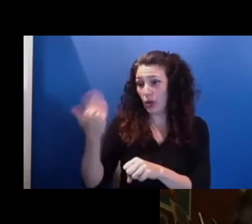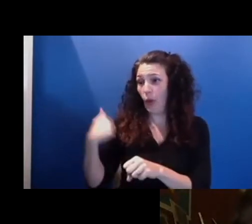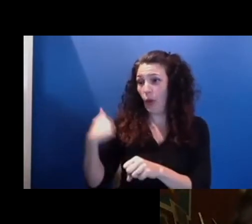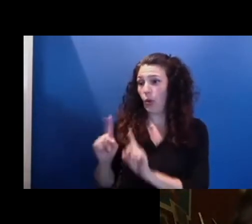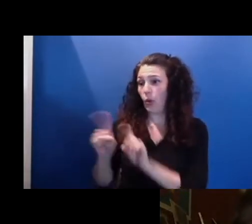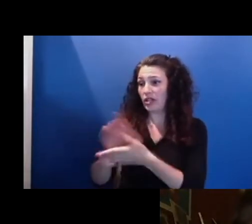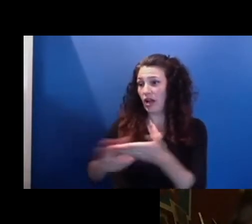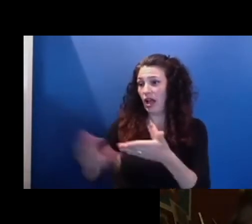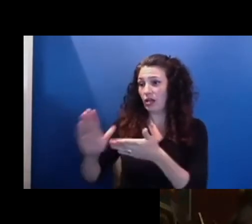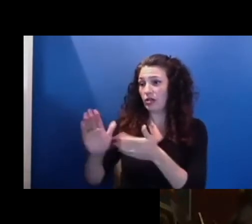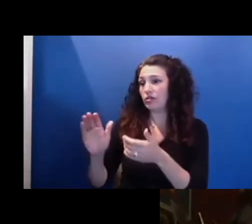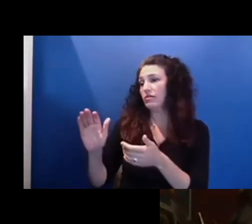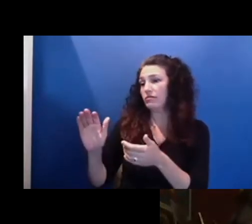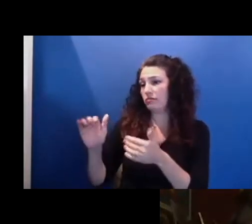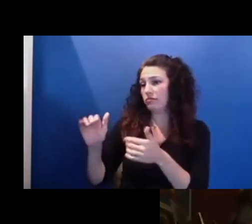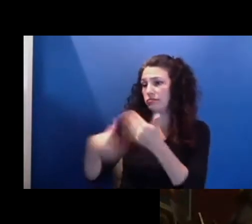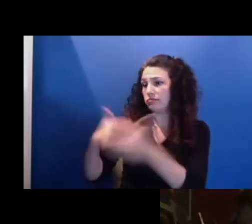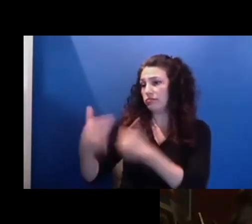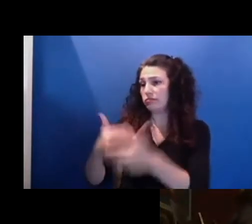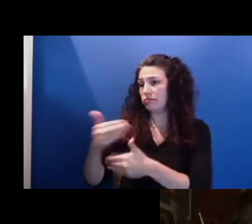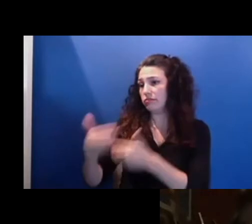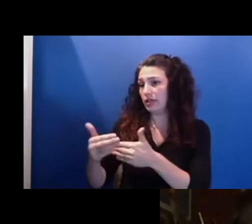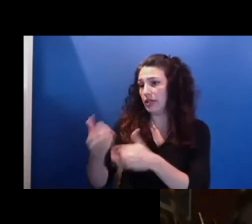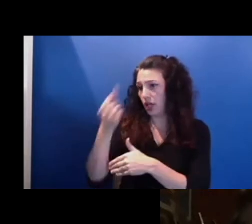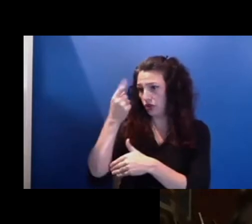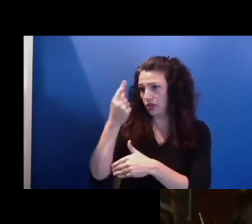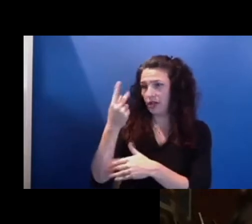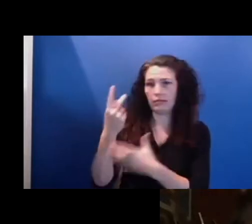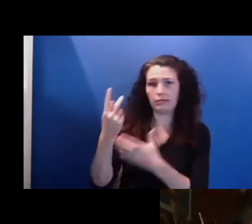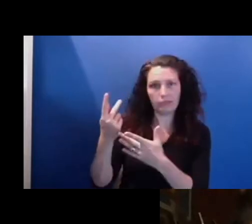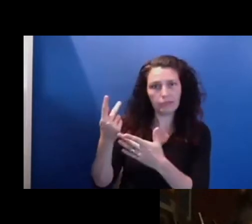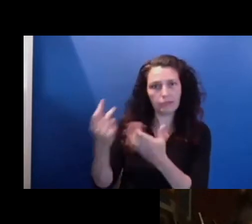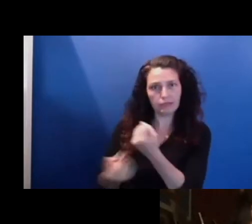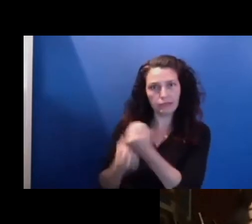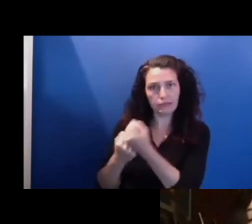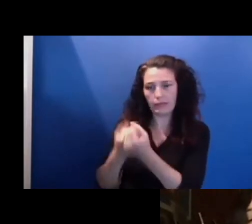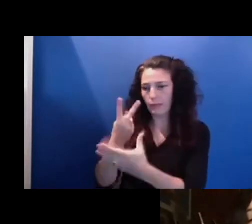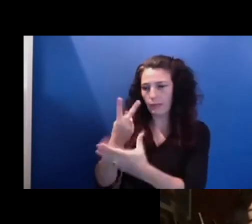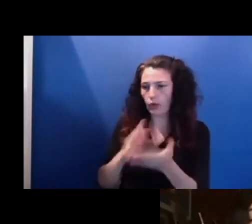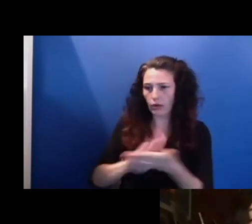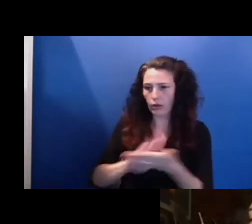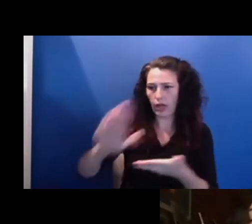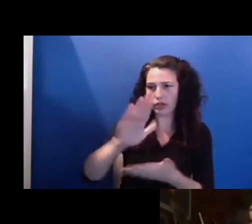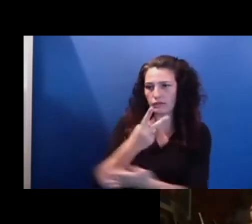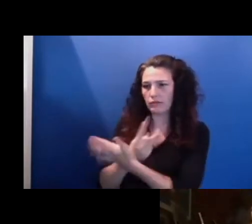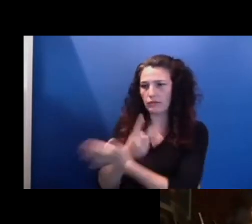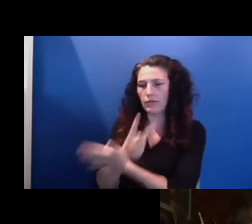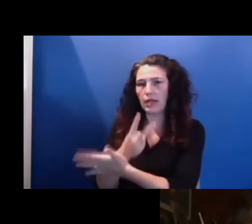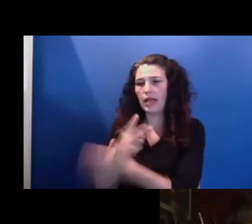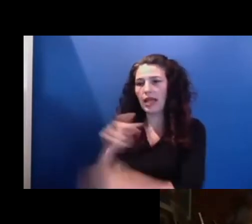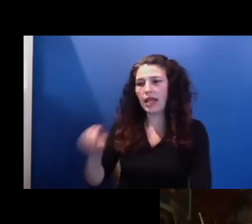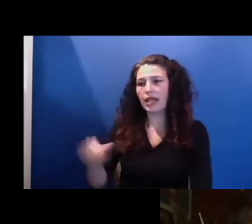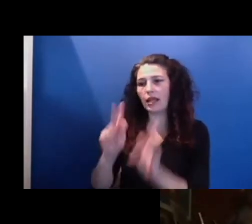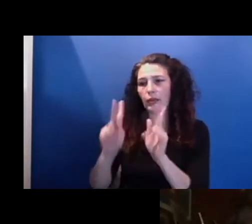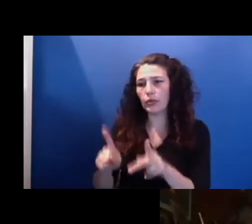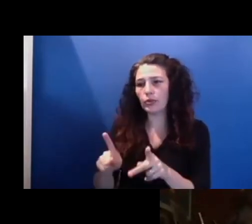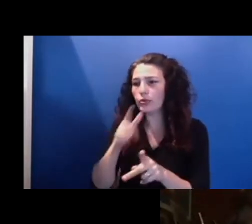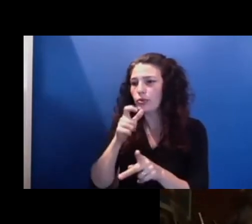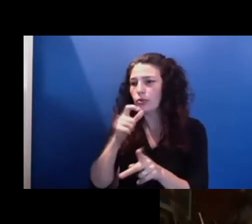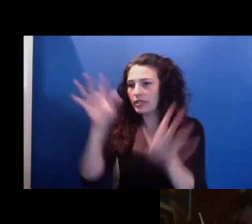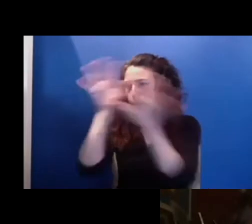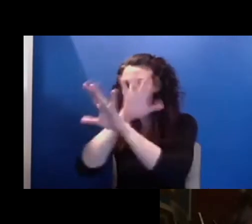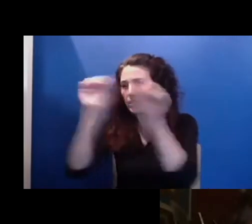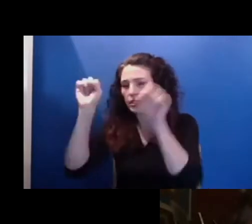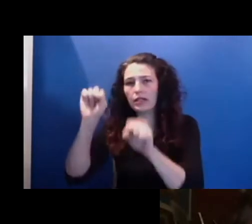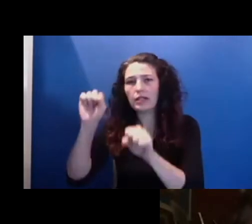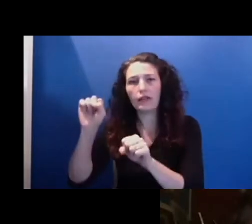academic mentor both in my undergraduate and graduate school, and A. Partly Chiamati, who while serving as president of Yale University would refer to